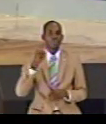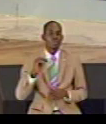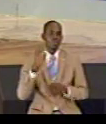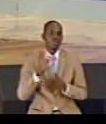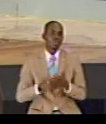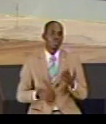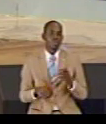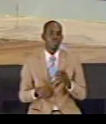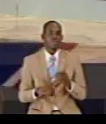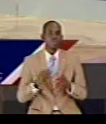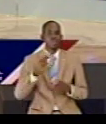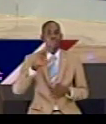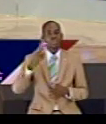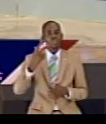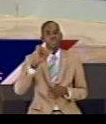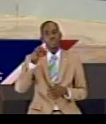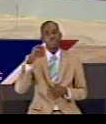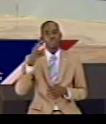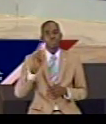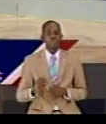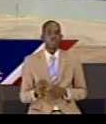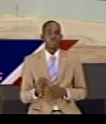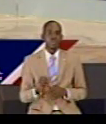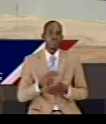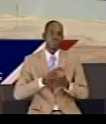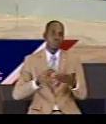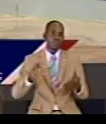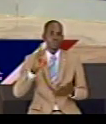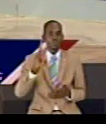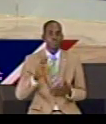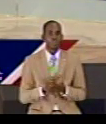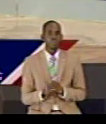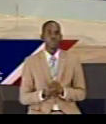2. Third epistle of John, verse 2.